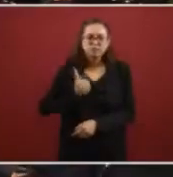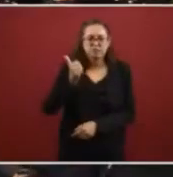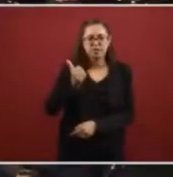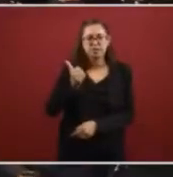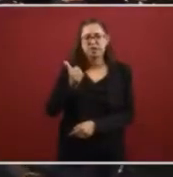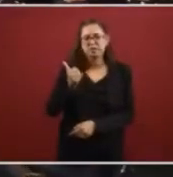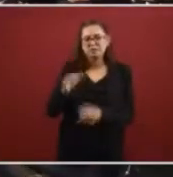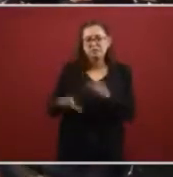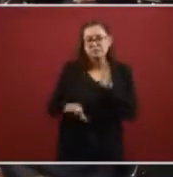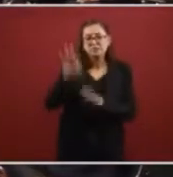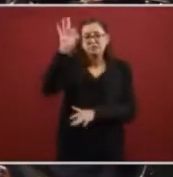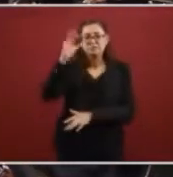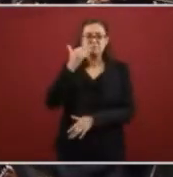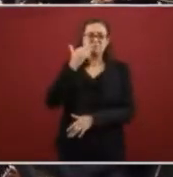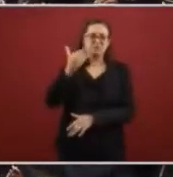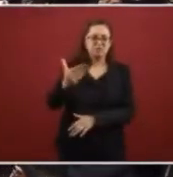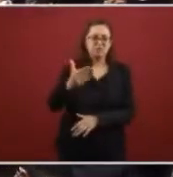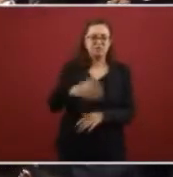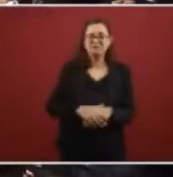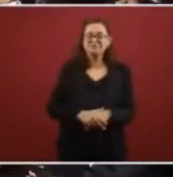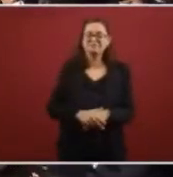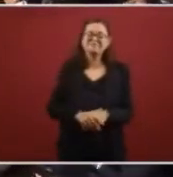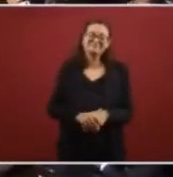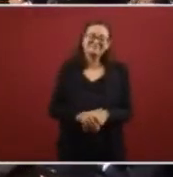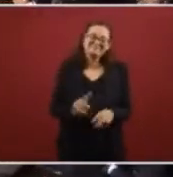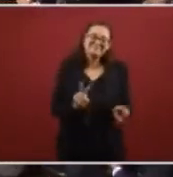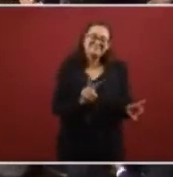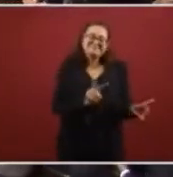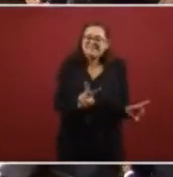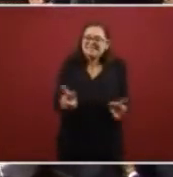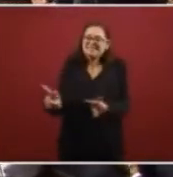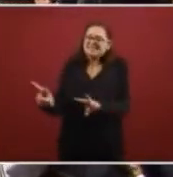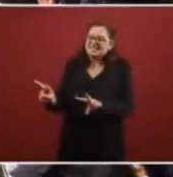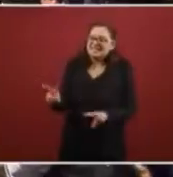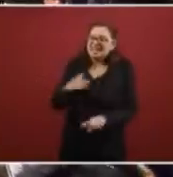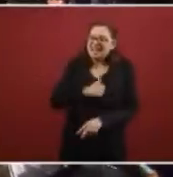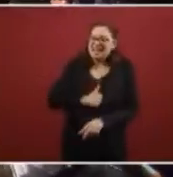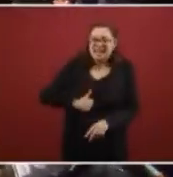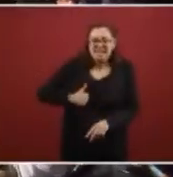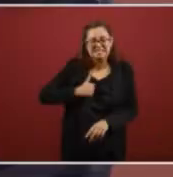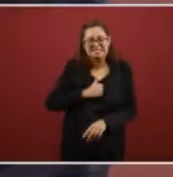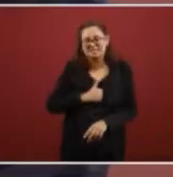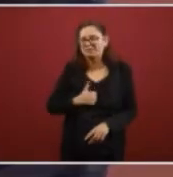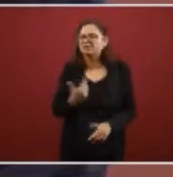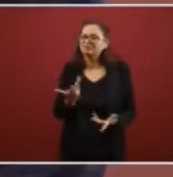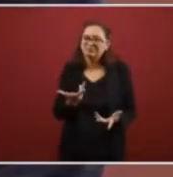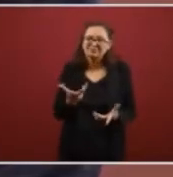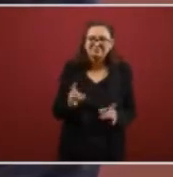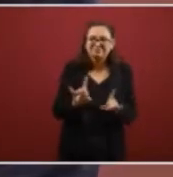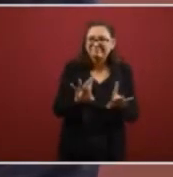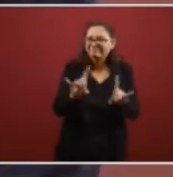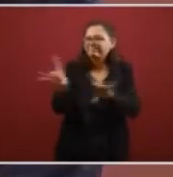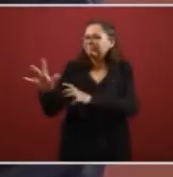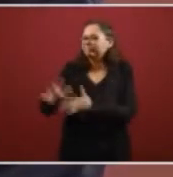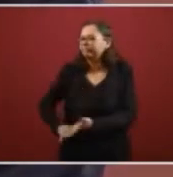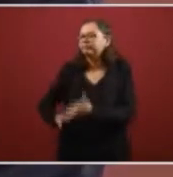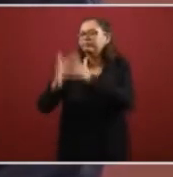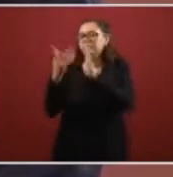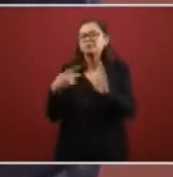it. Yes, it was lamentable what happened, but it will help